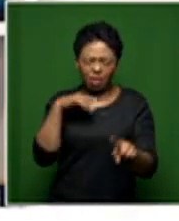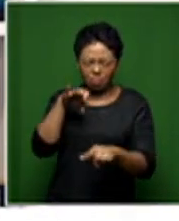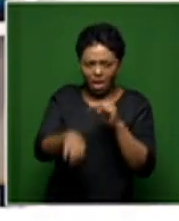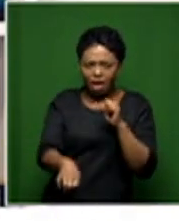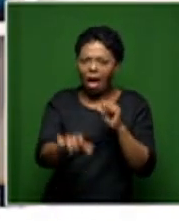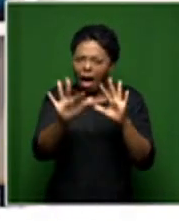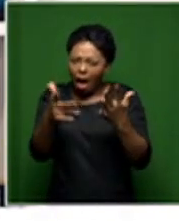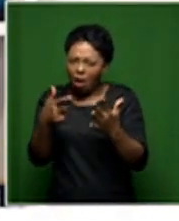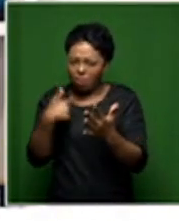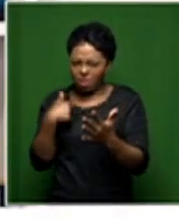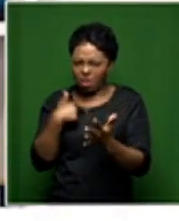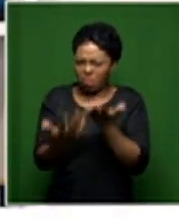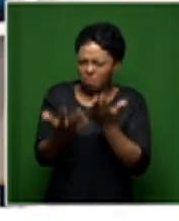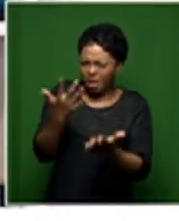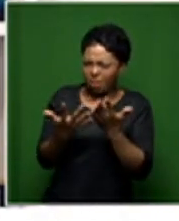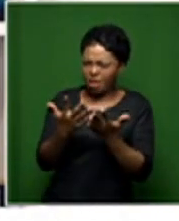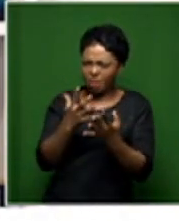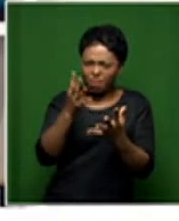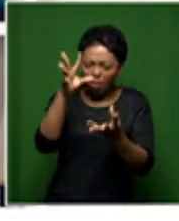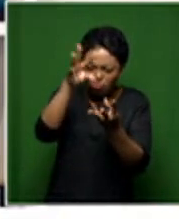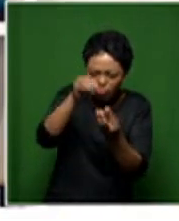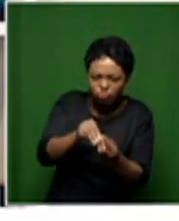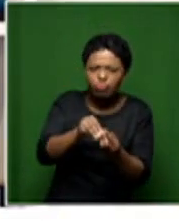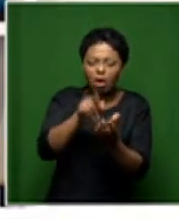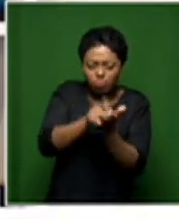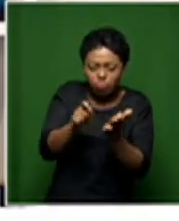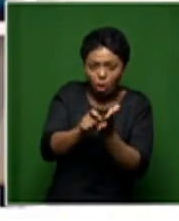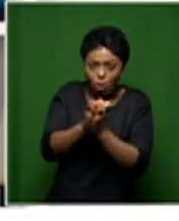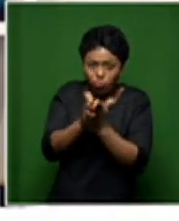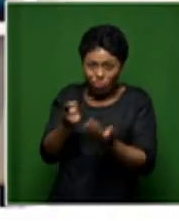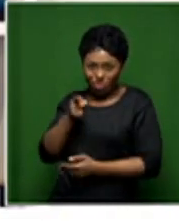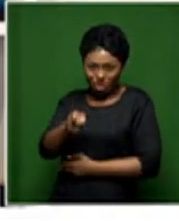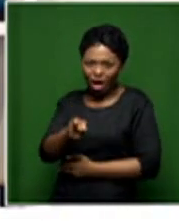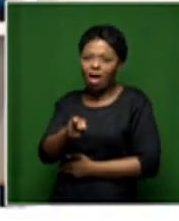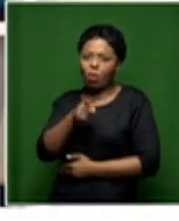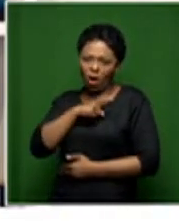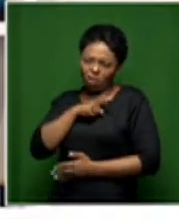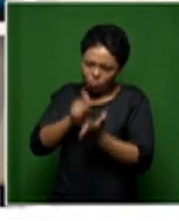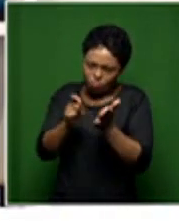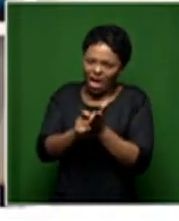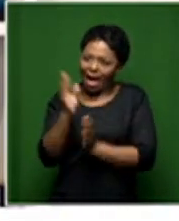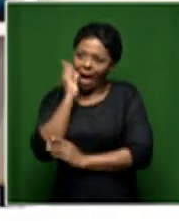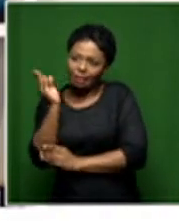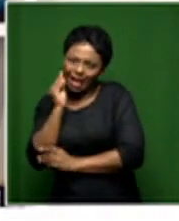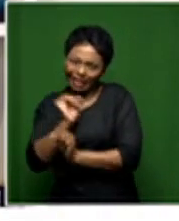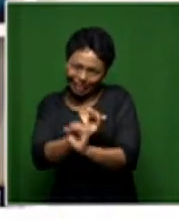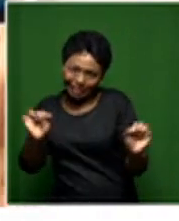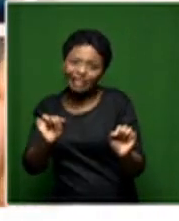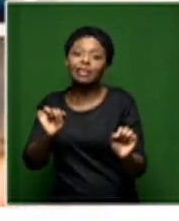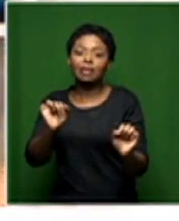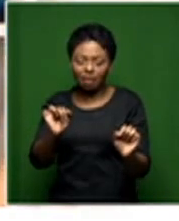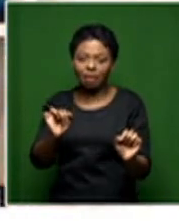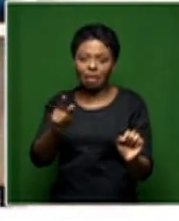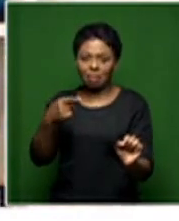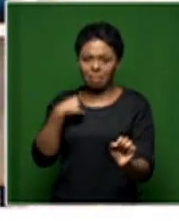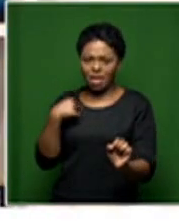find better resources to be able to write this book? And I went on a huge limb. I mean, it